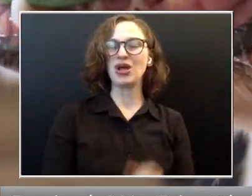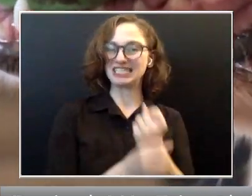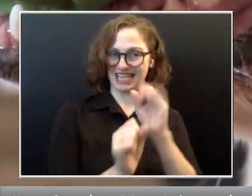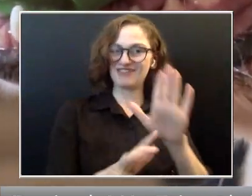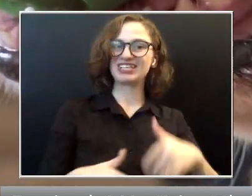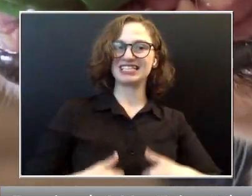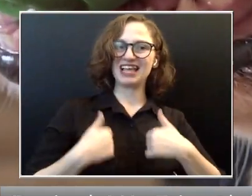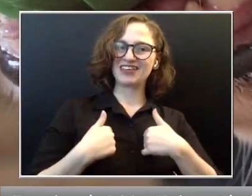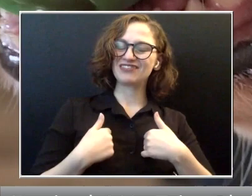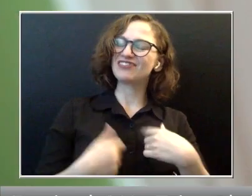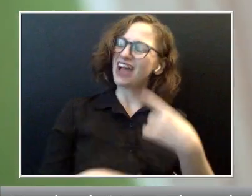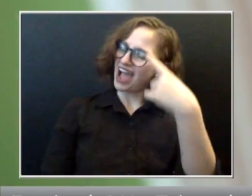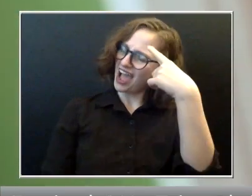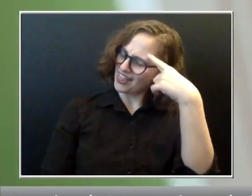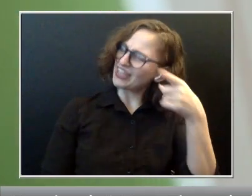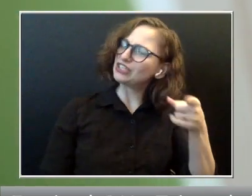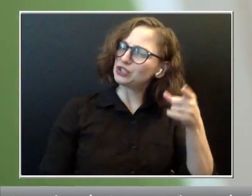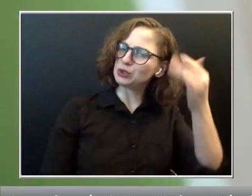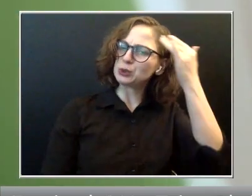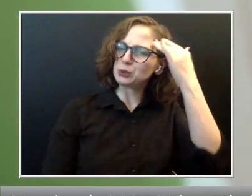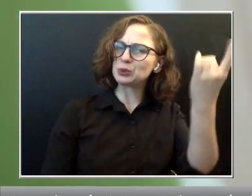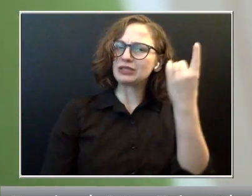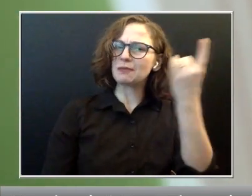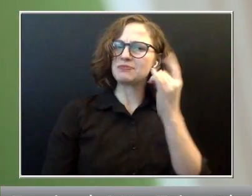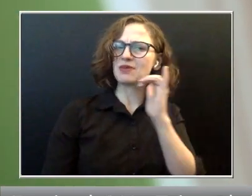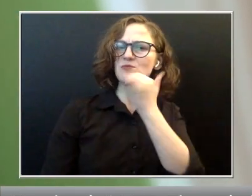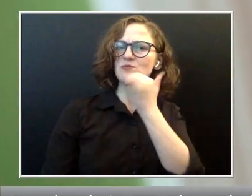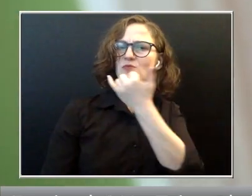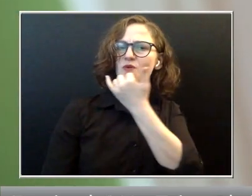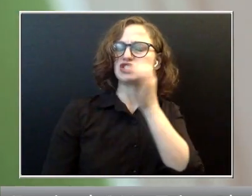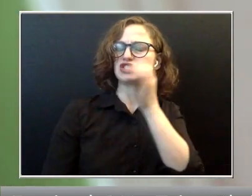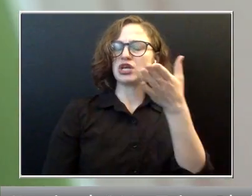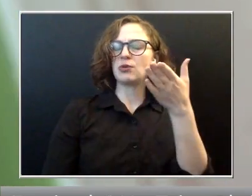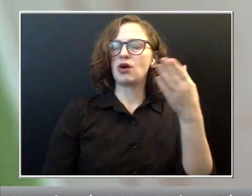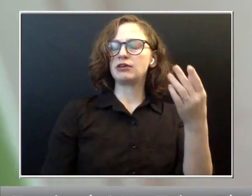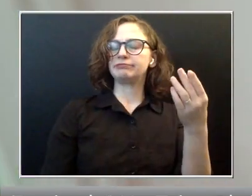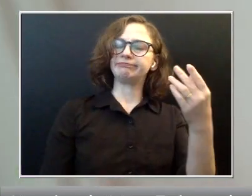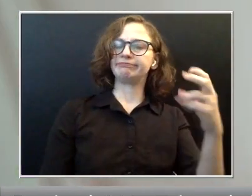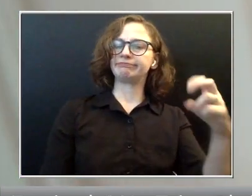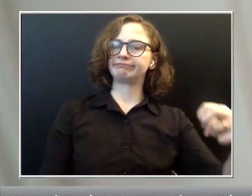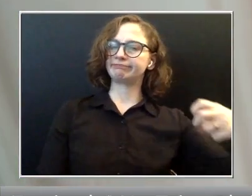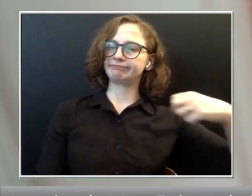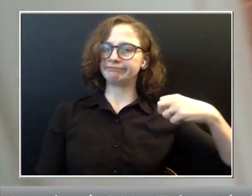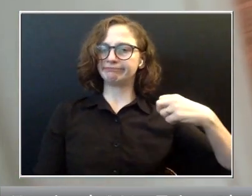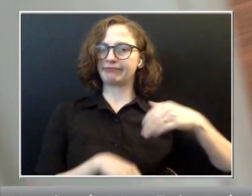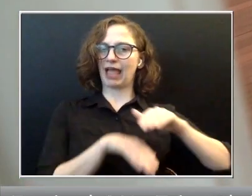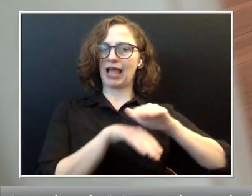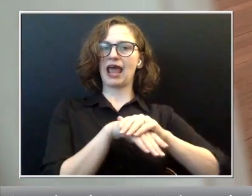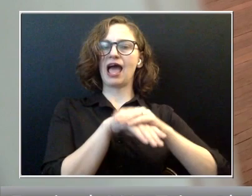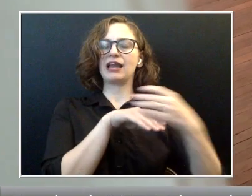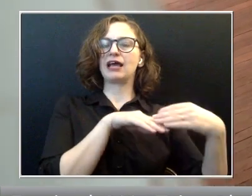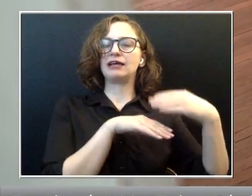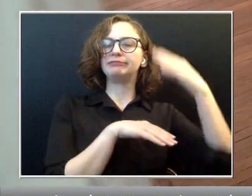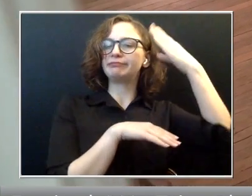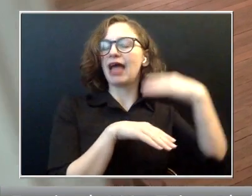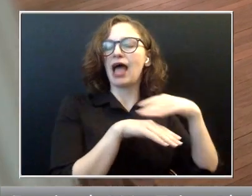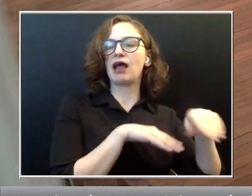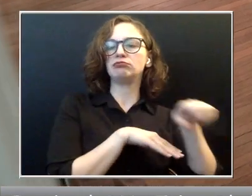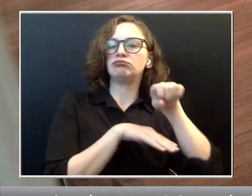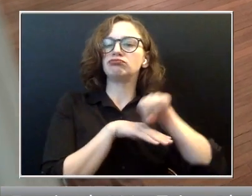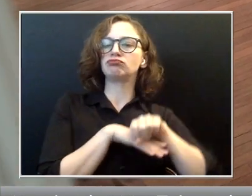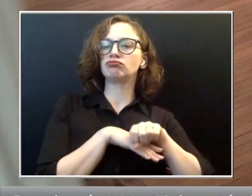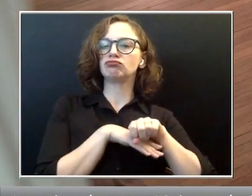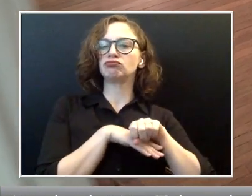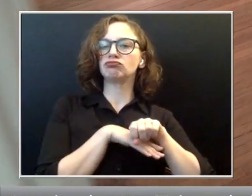was wrong because she would come up at night and just put her head on my leg and just stay there and stare at